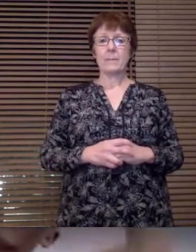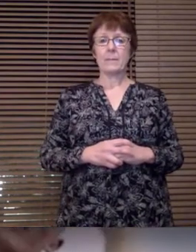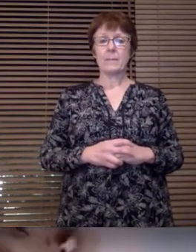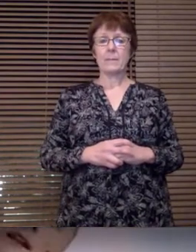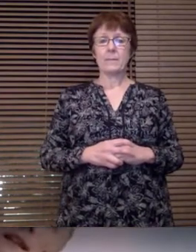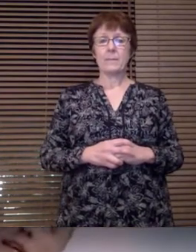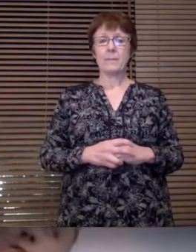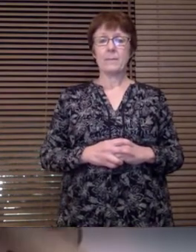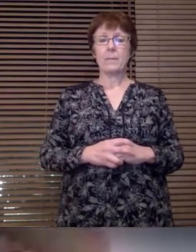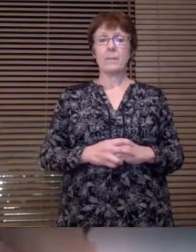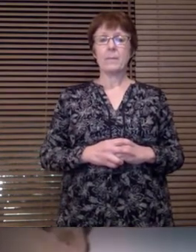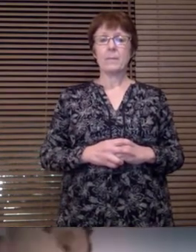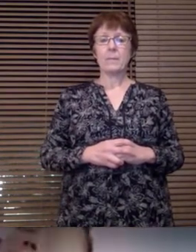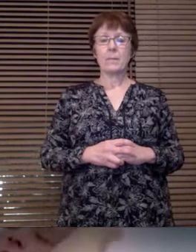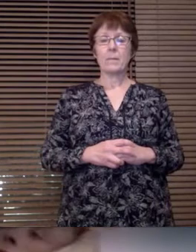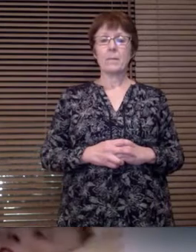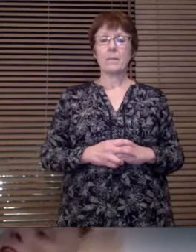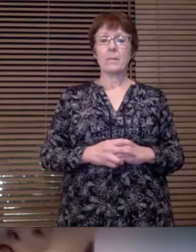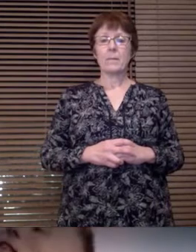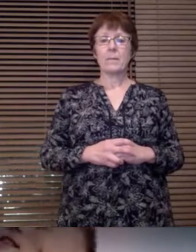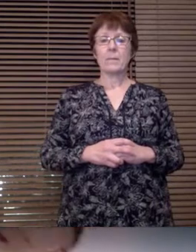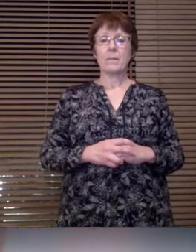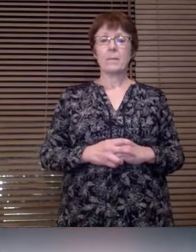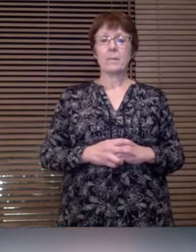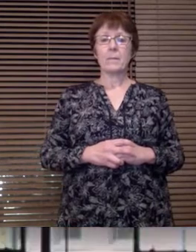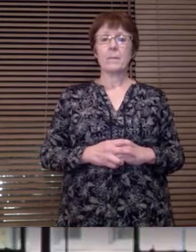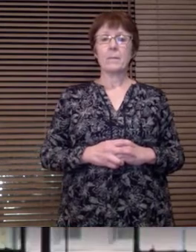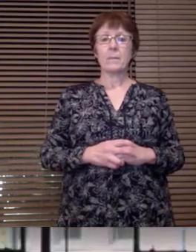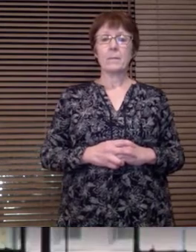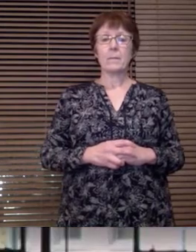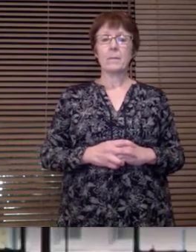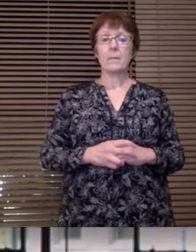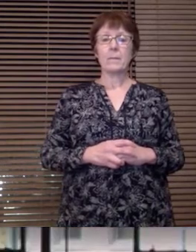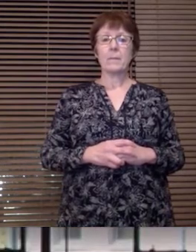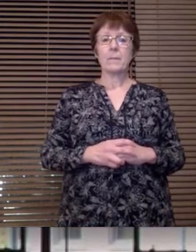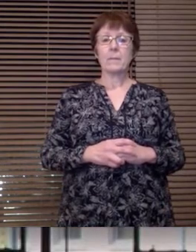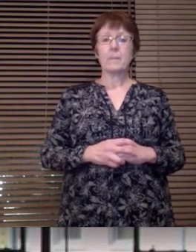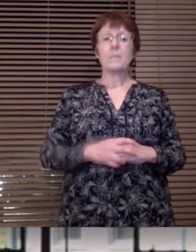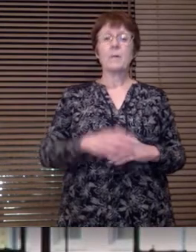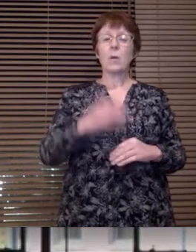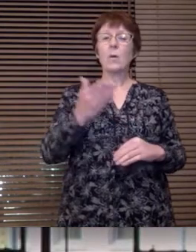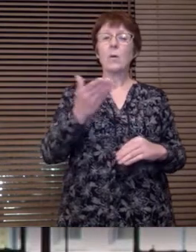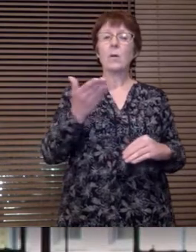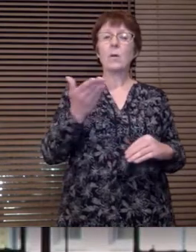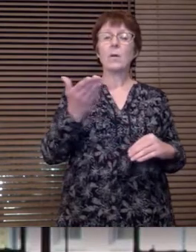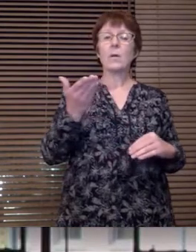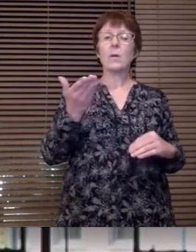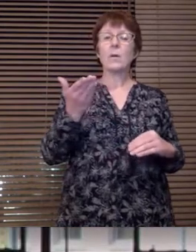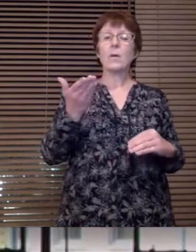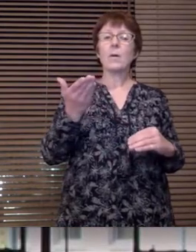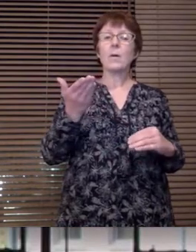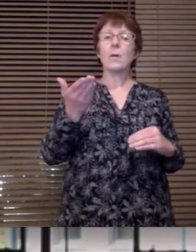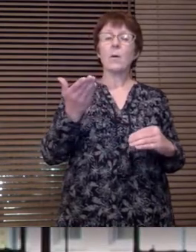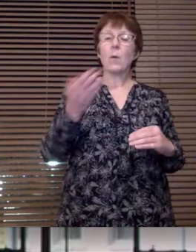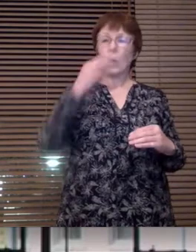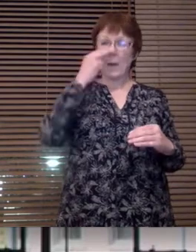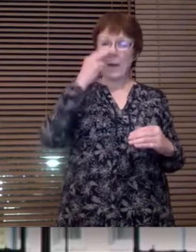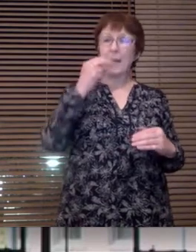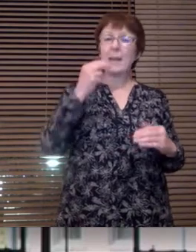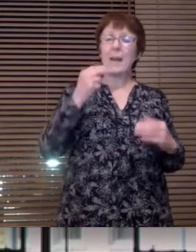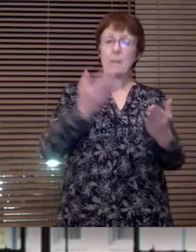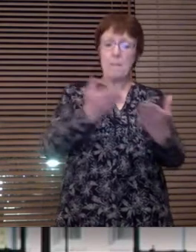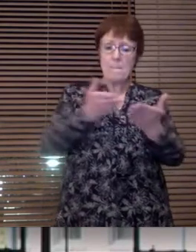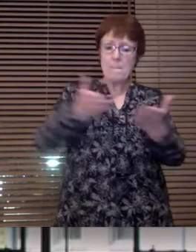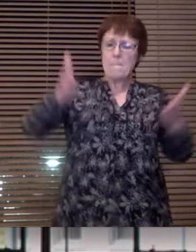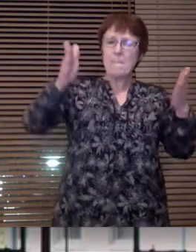line. No bending legs, bending arms. It is a tough exercise if you've never done this before. Guys, just endeavour your hardest to stay there for 30